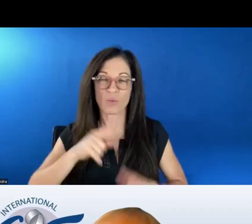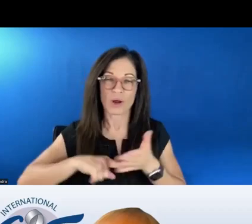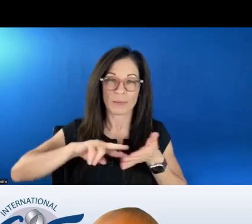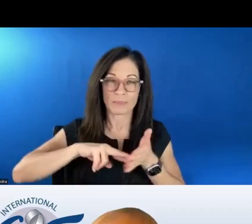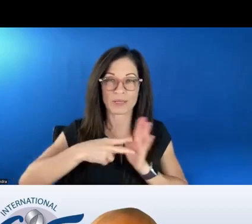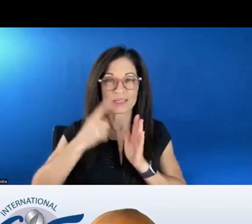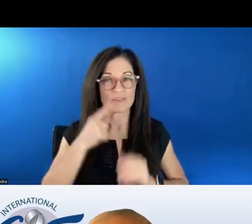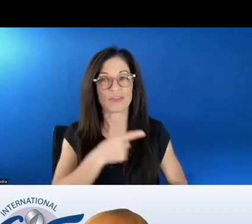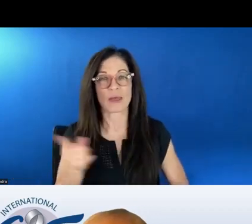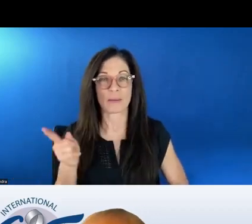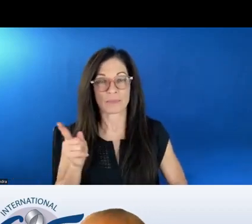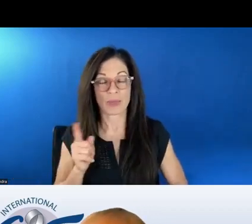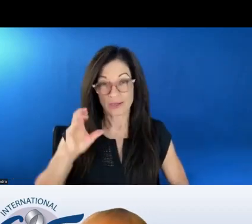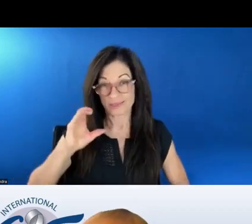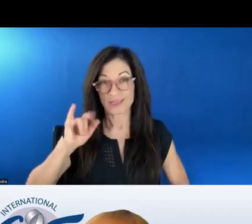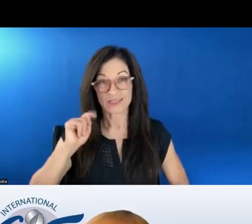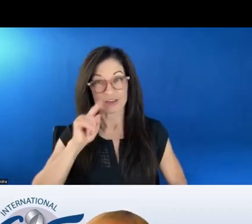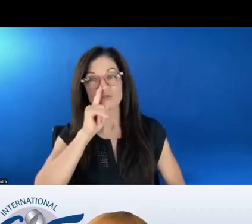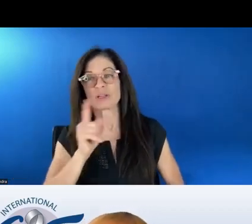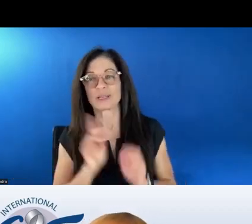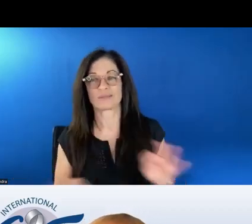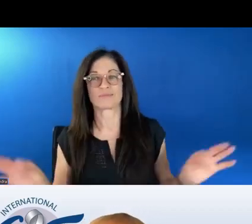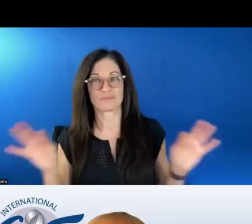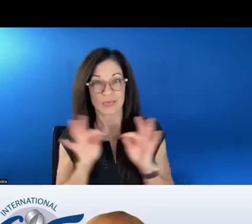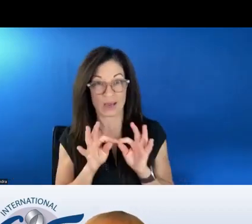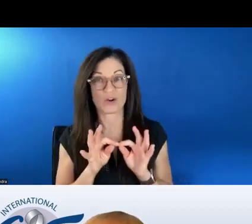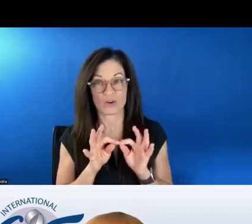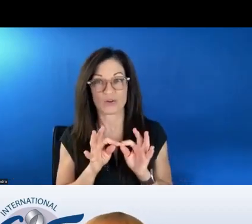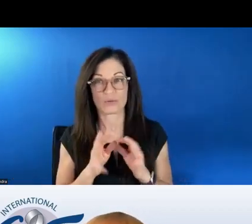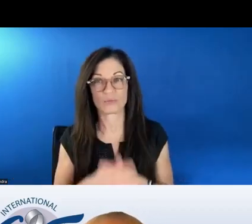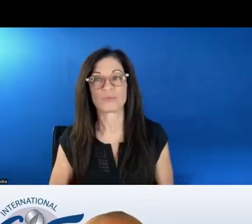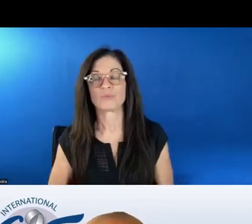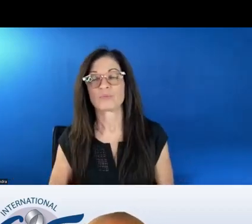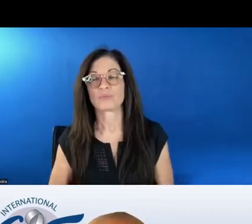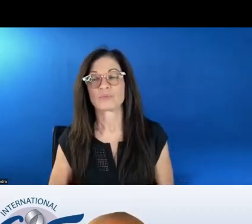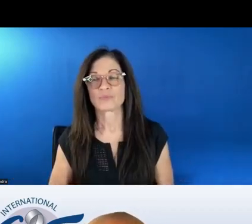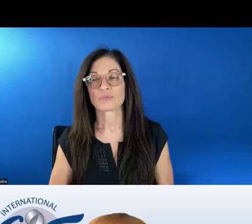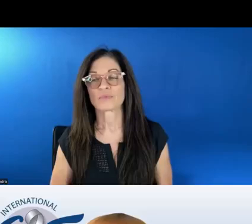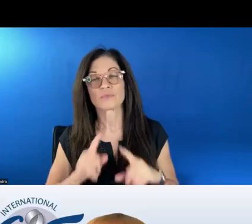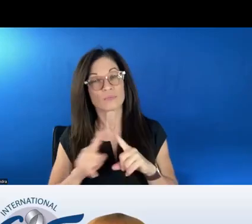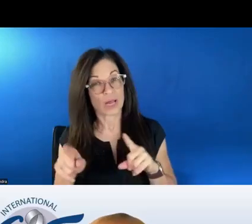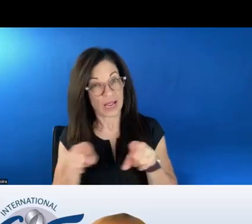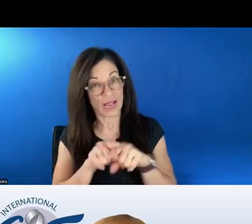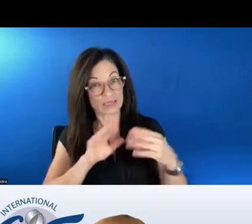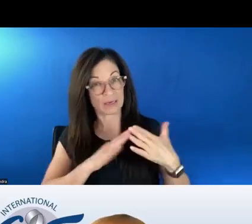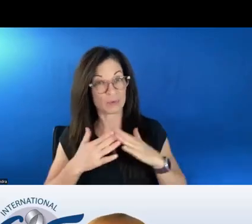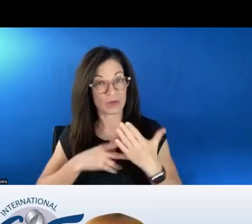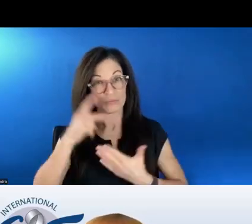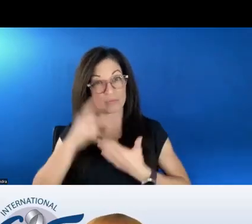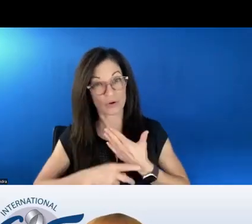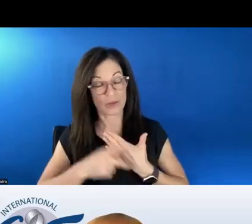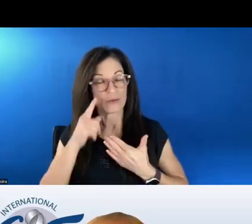them, and that CIT really does matter. But when we talk about CIT as a community program,